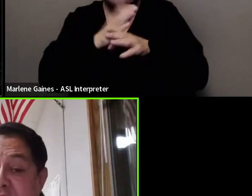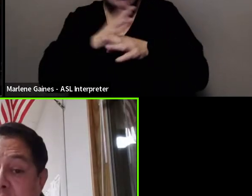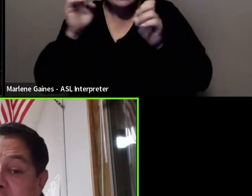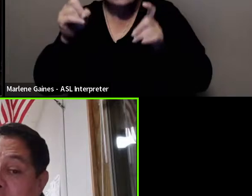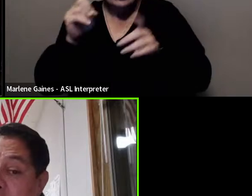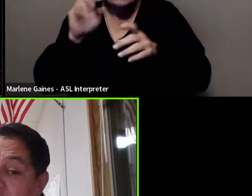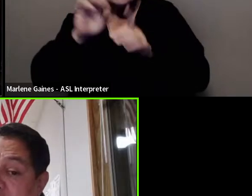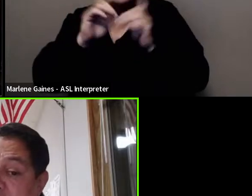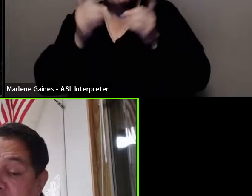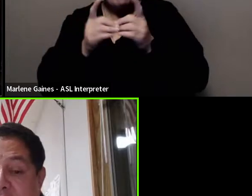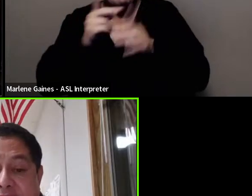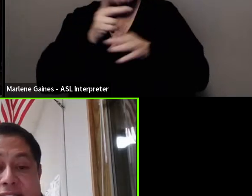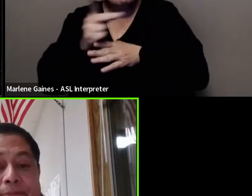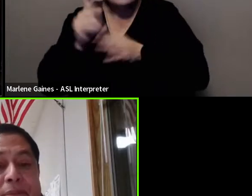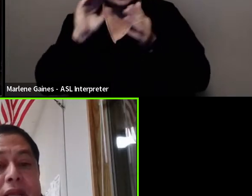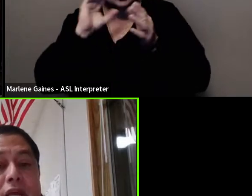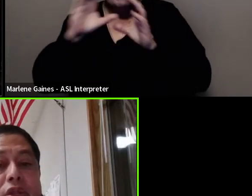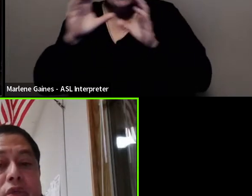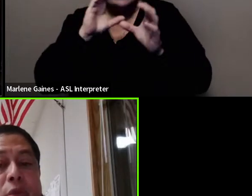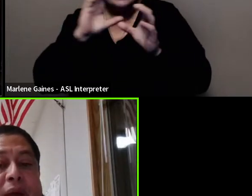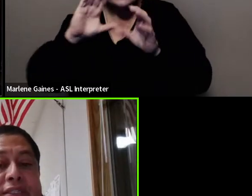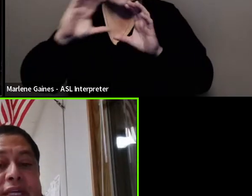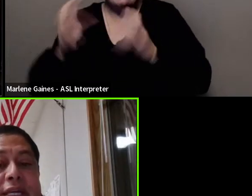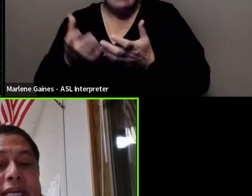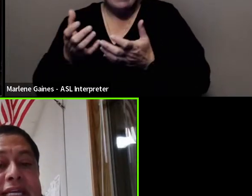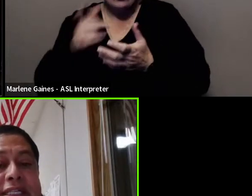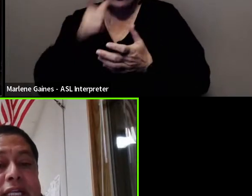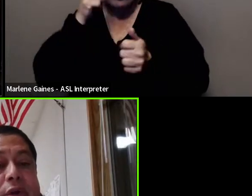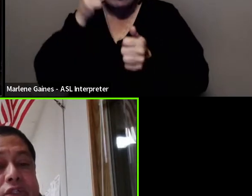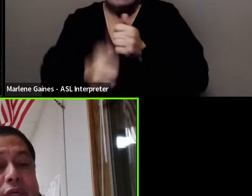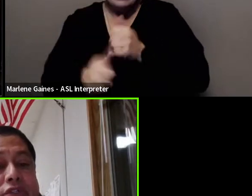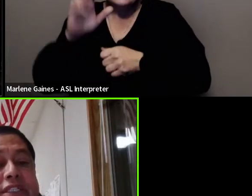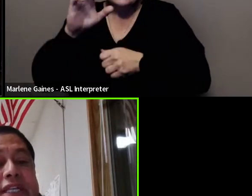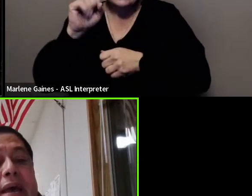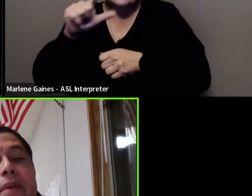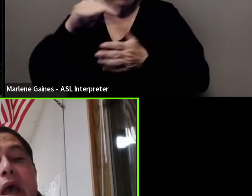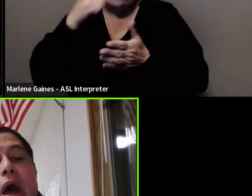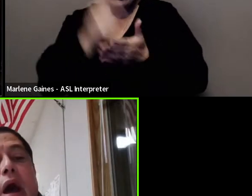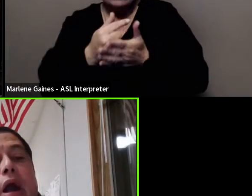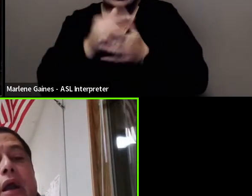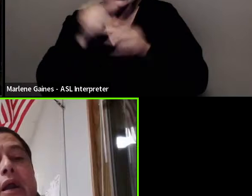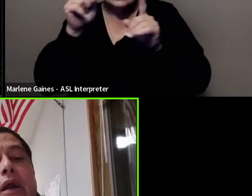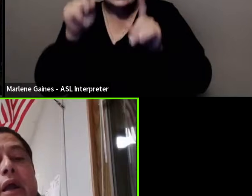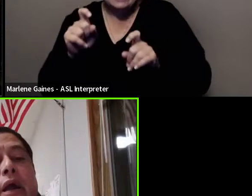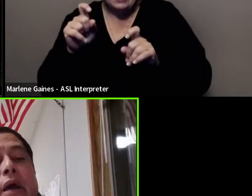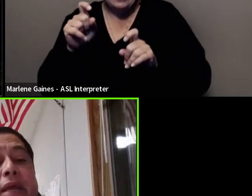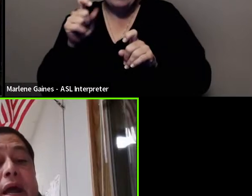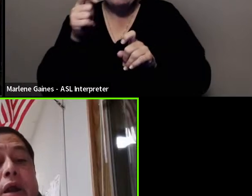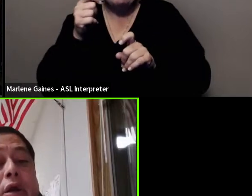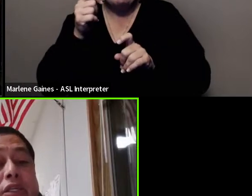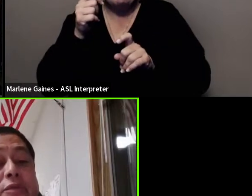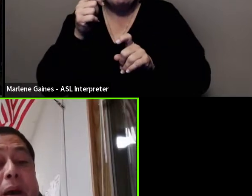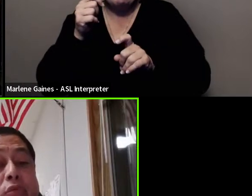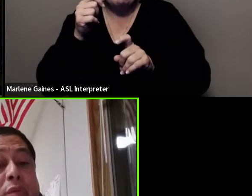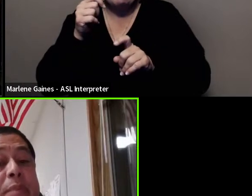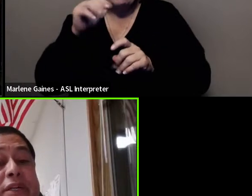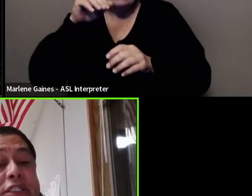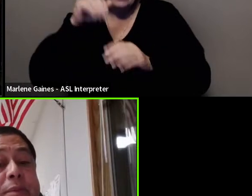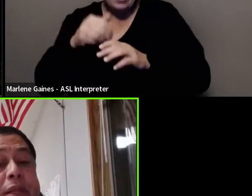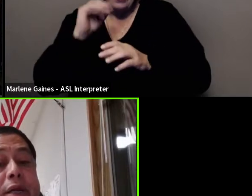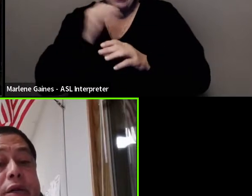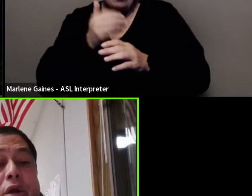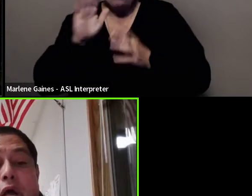department professional communication class. Those who pass the ESL graduation exam are in our college bound